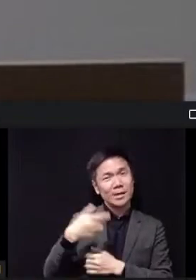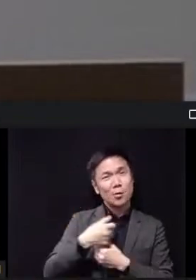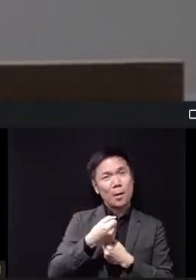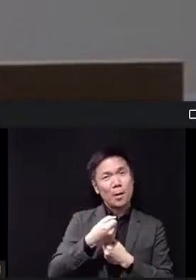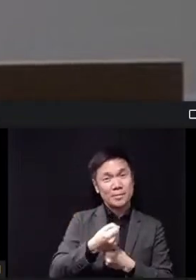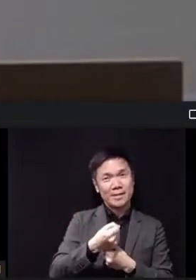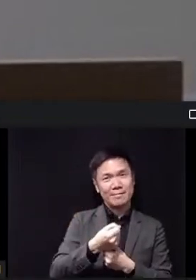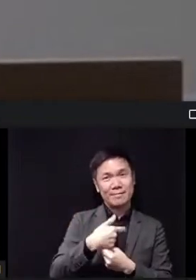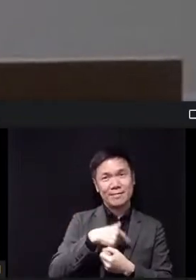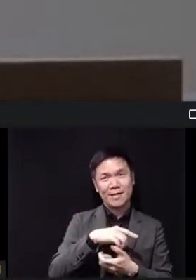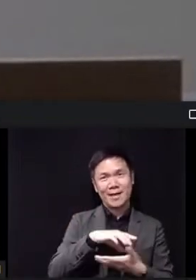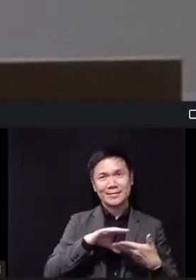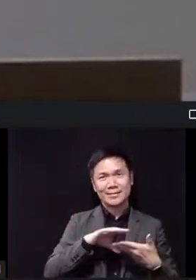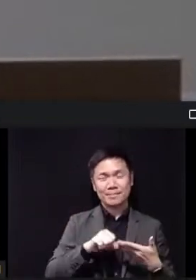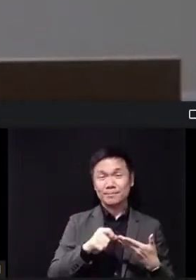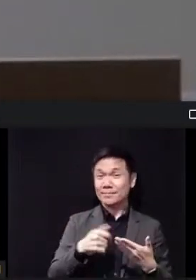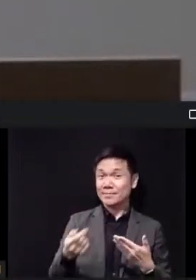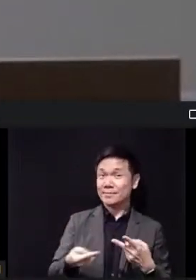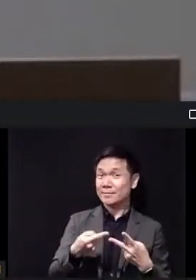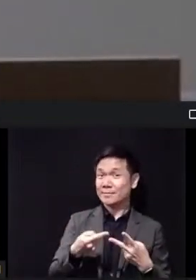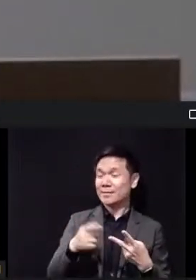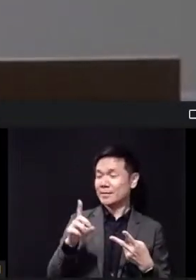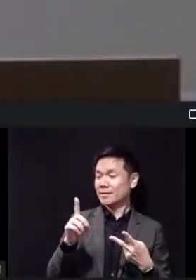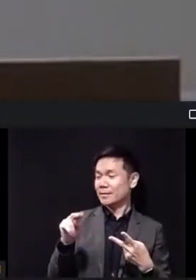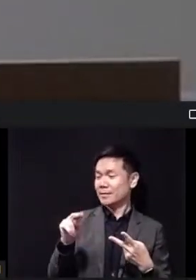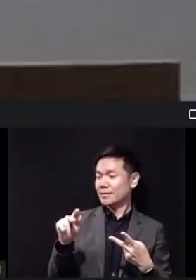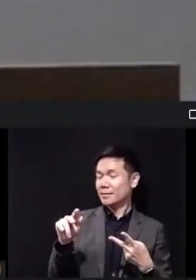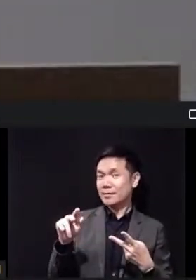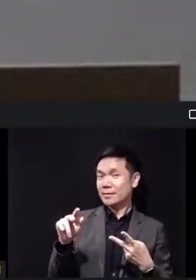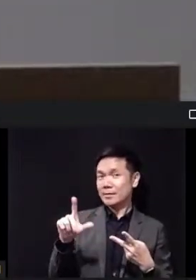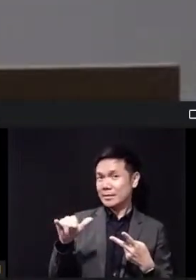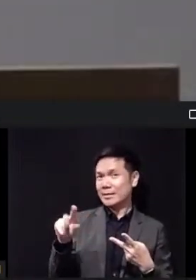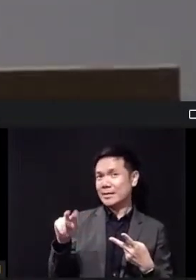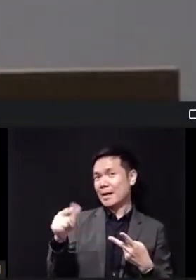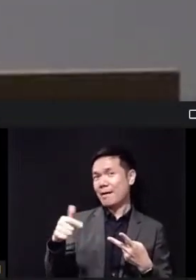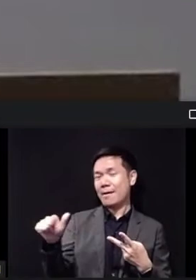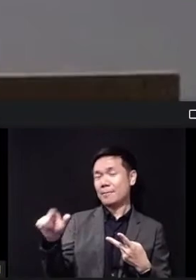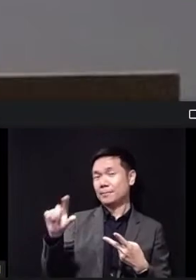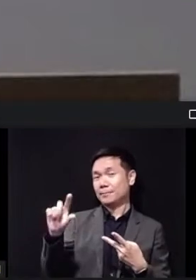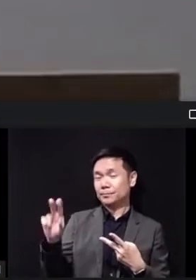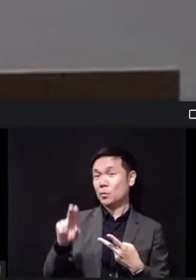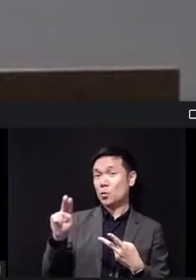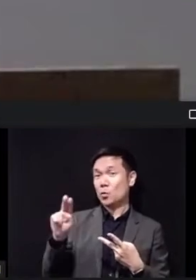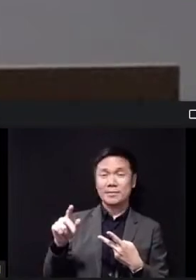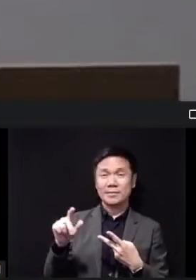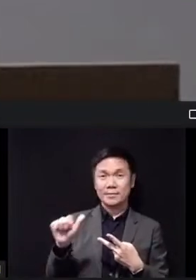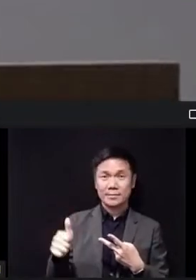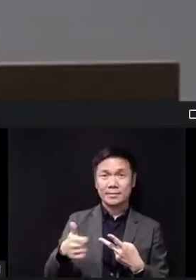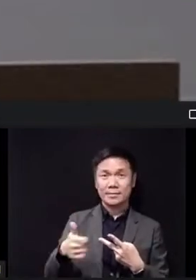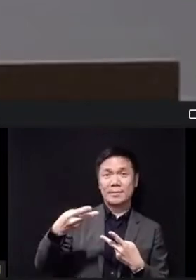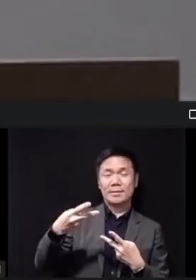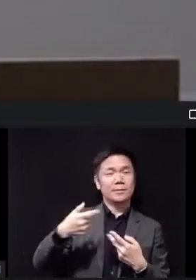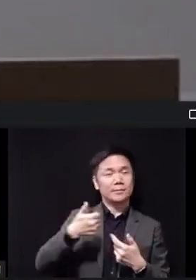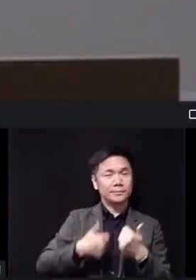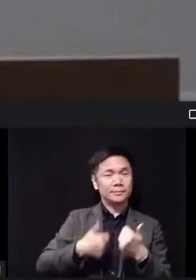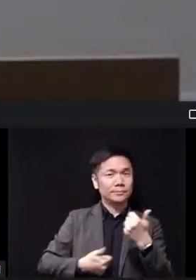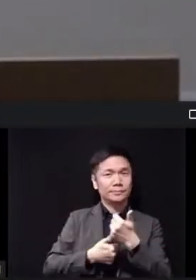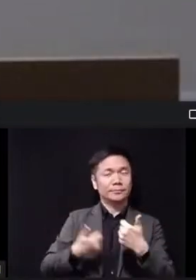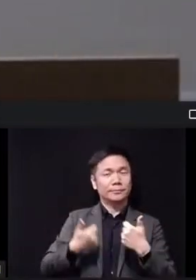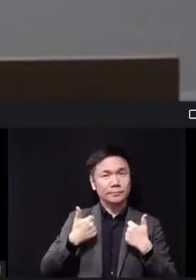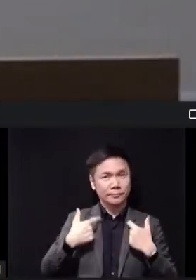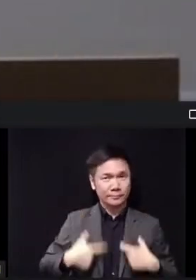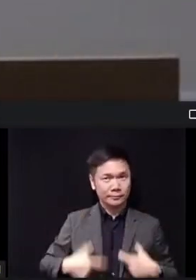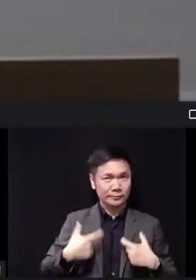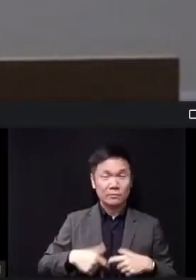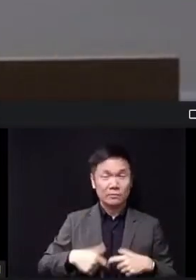ESCAP. I now call on Ms. Diana Keita, UN Assistant Secretary General and Deputy Executive Director